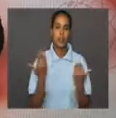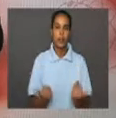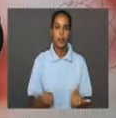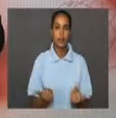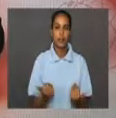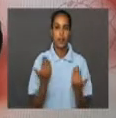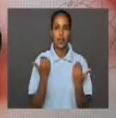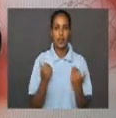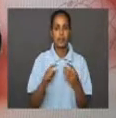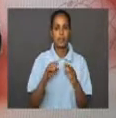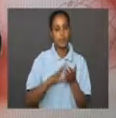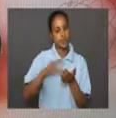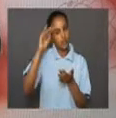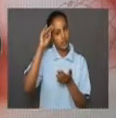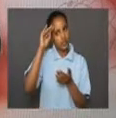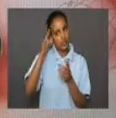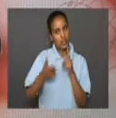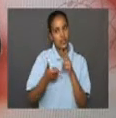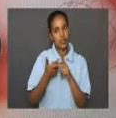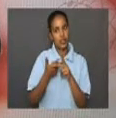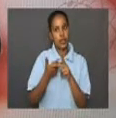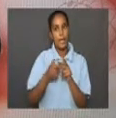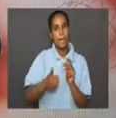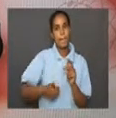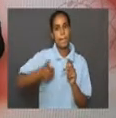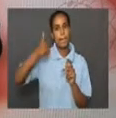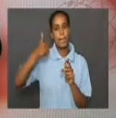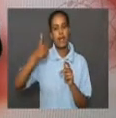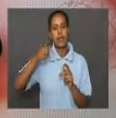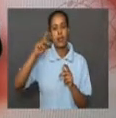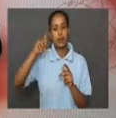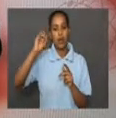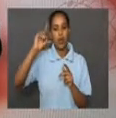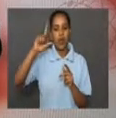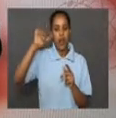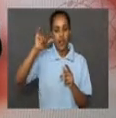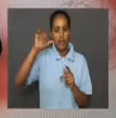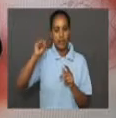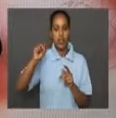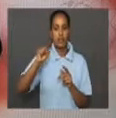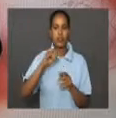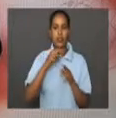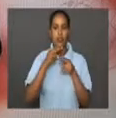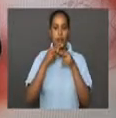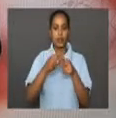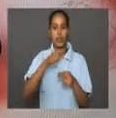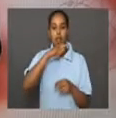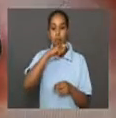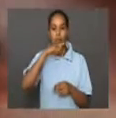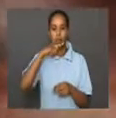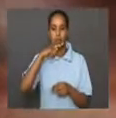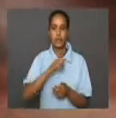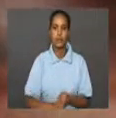Now, let us study the third main polysaccharide. It is called